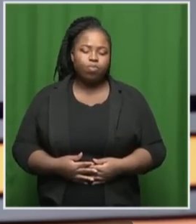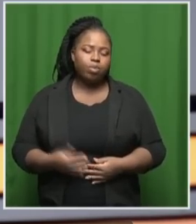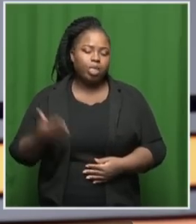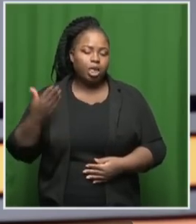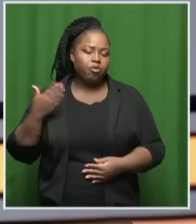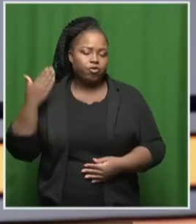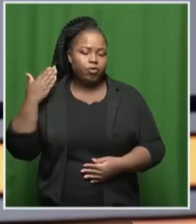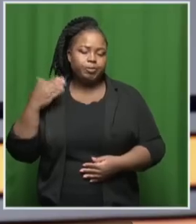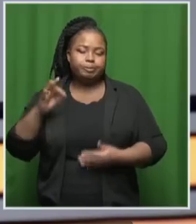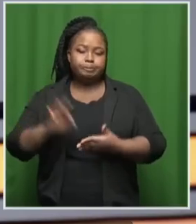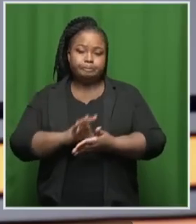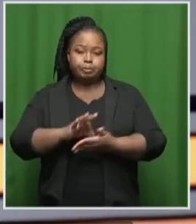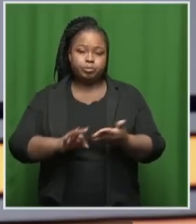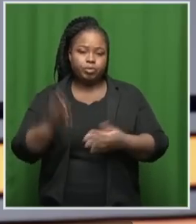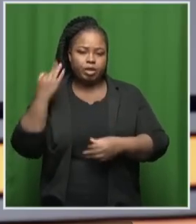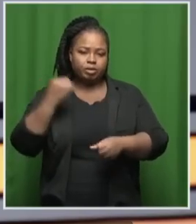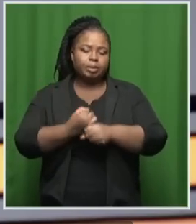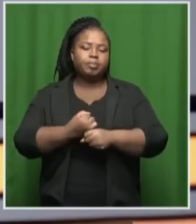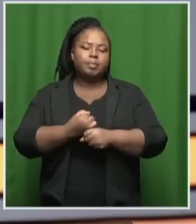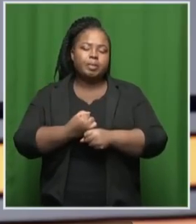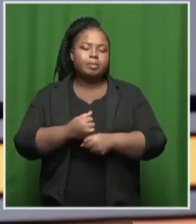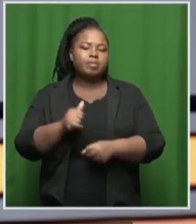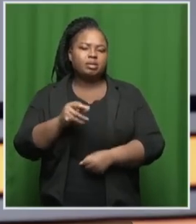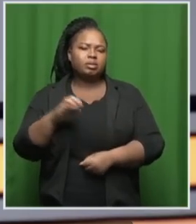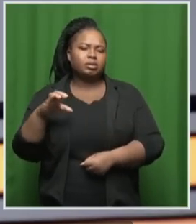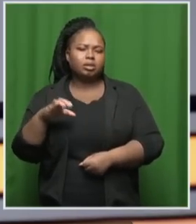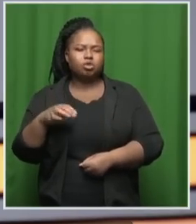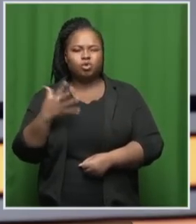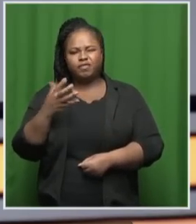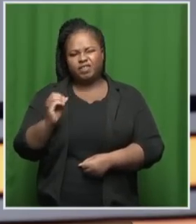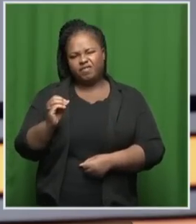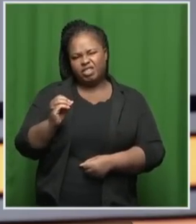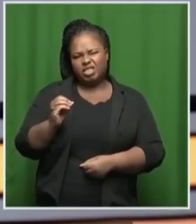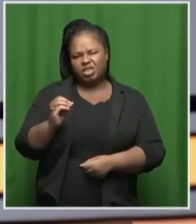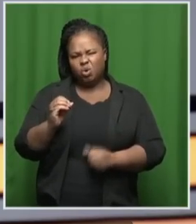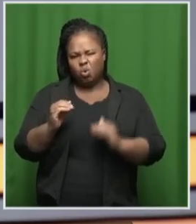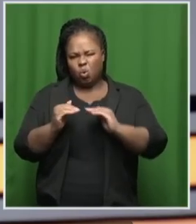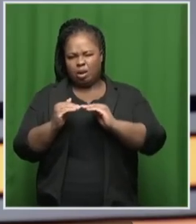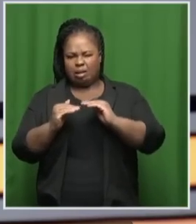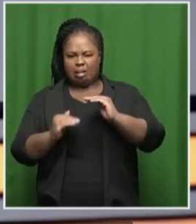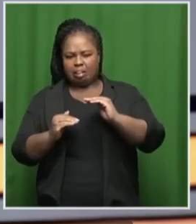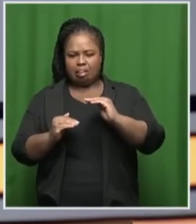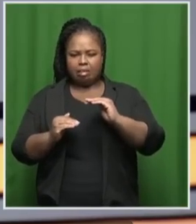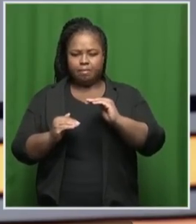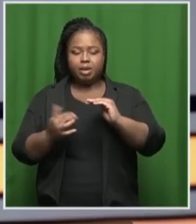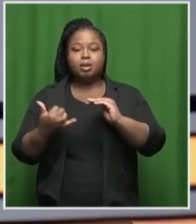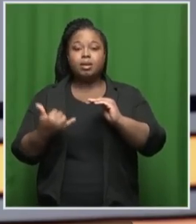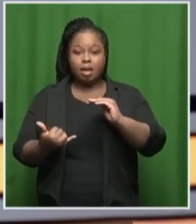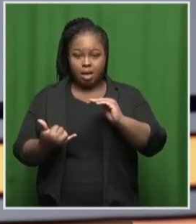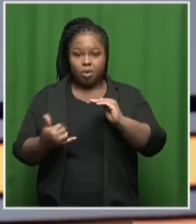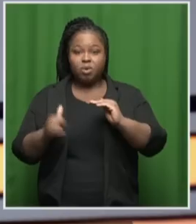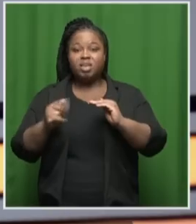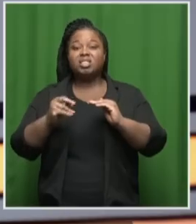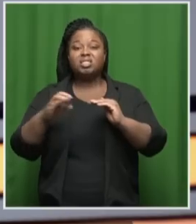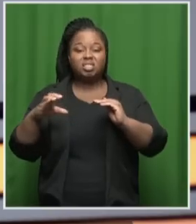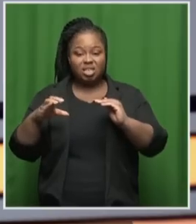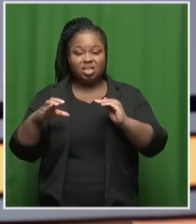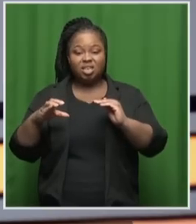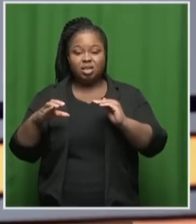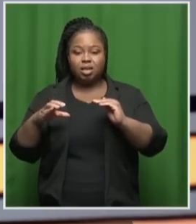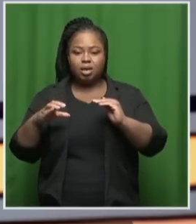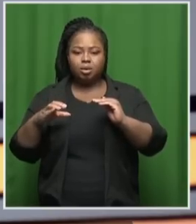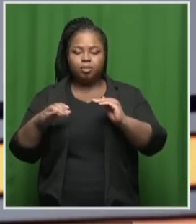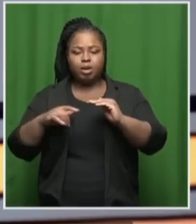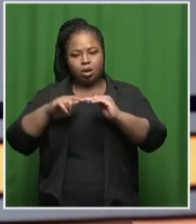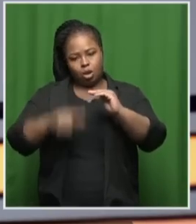earlier polls last year put the ANC at just about 50 or under 50. I think now the polls are putting the ANC at,